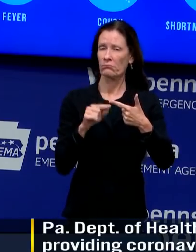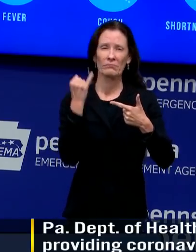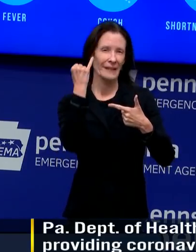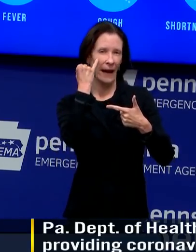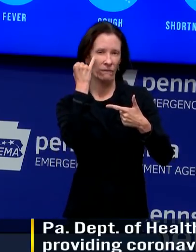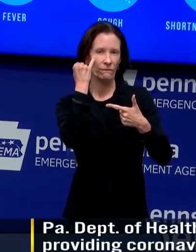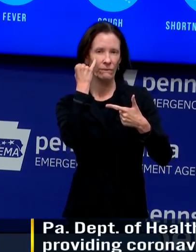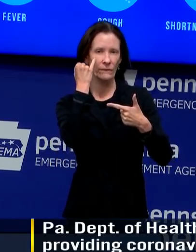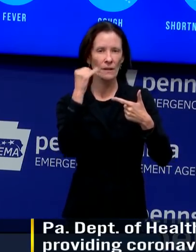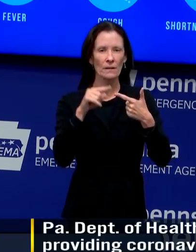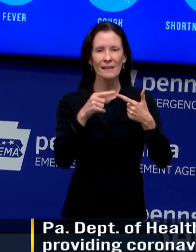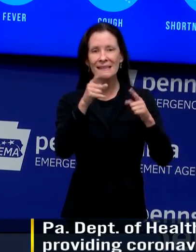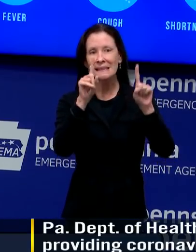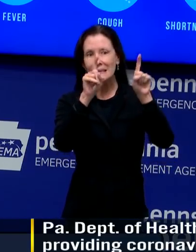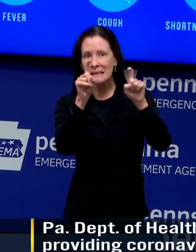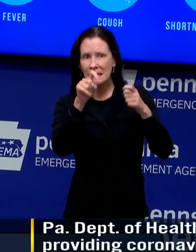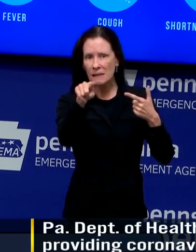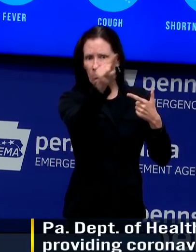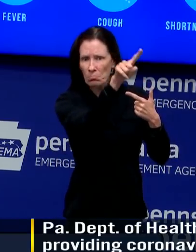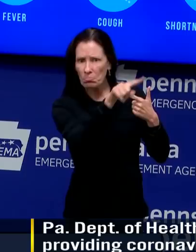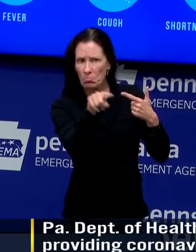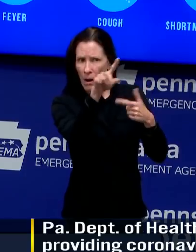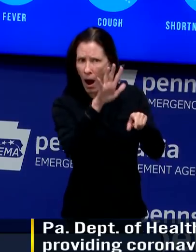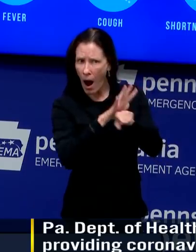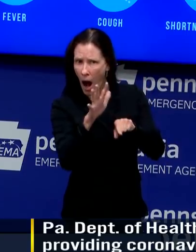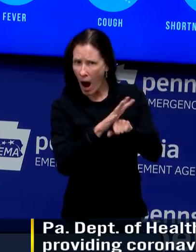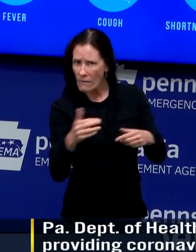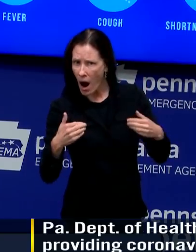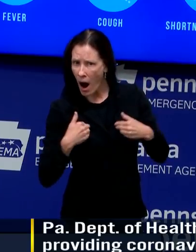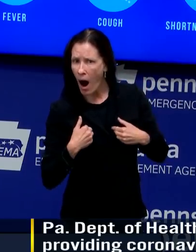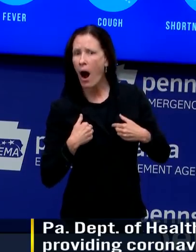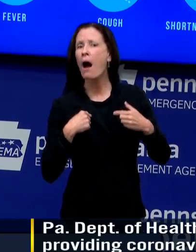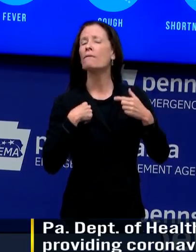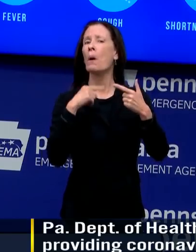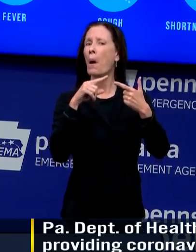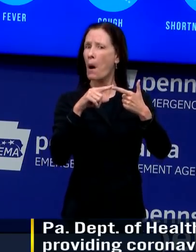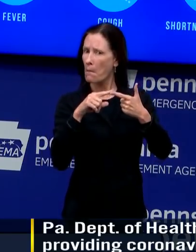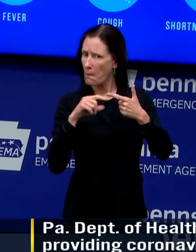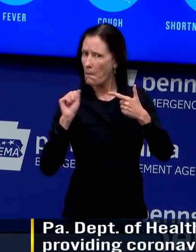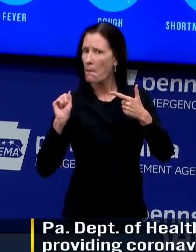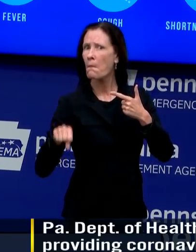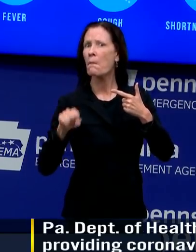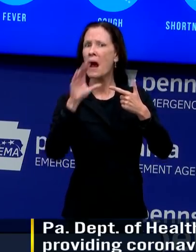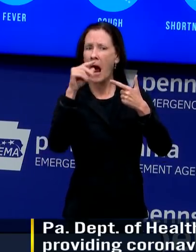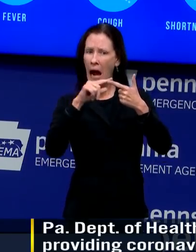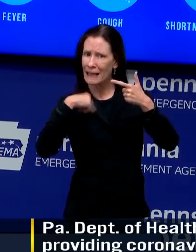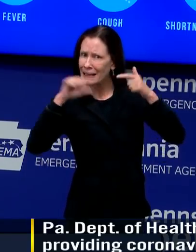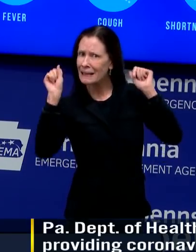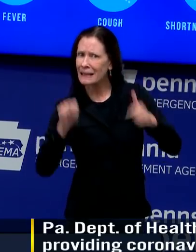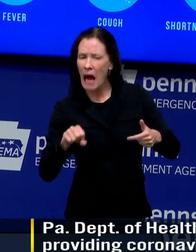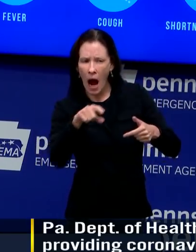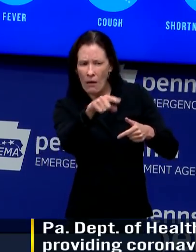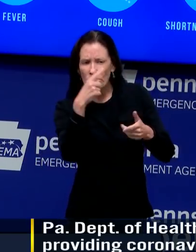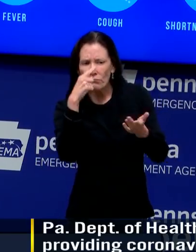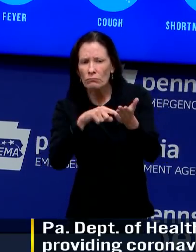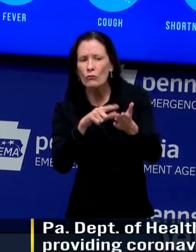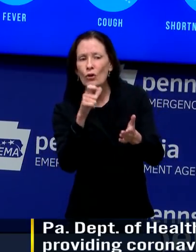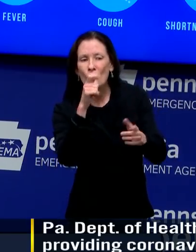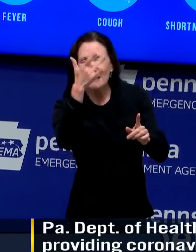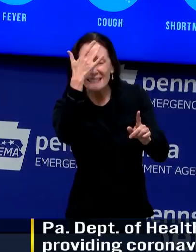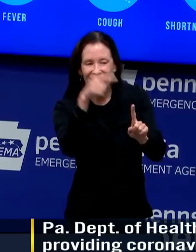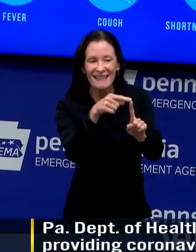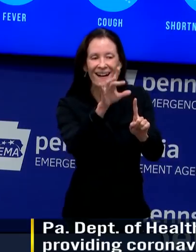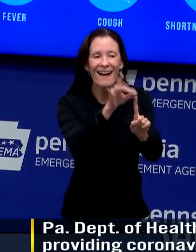contact tracing capabilities, and proximity to high-risk settings. We're also partnering with Carnegie Mellon University as they